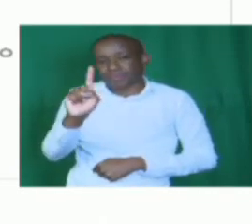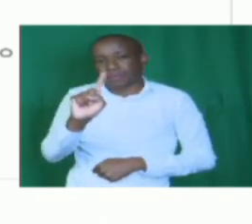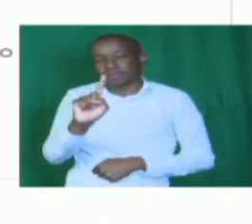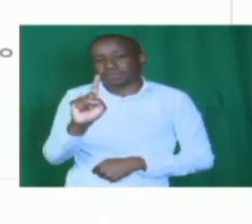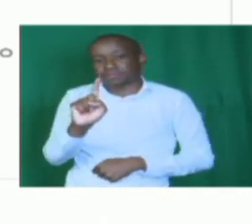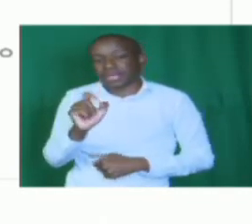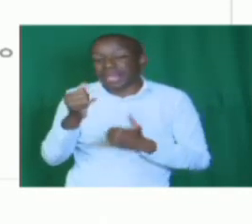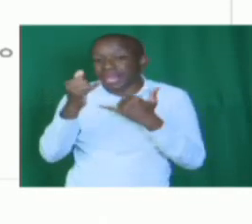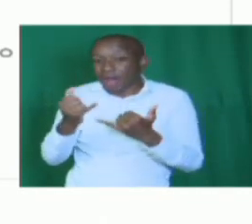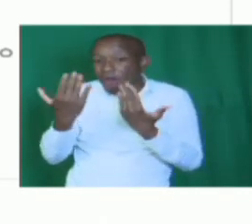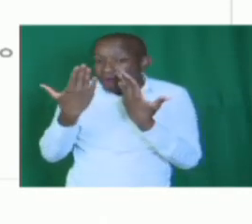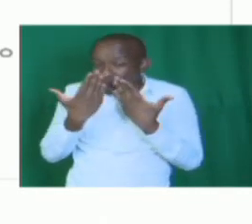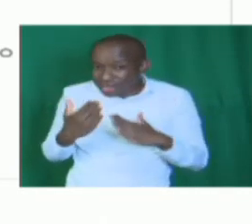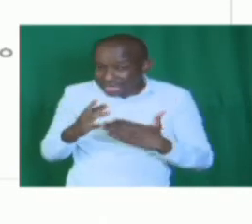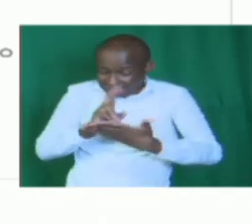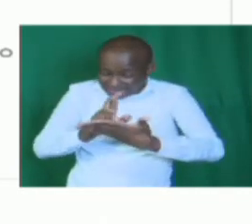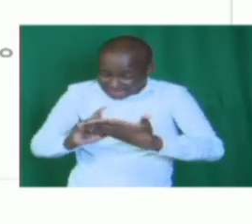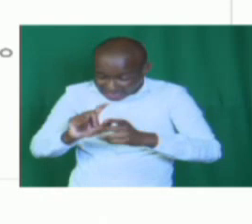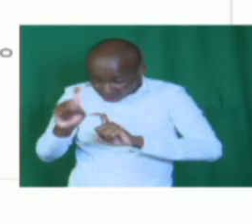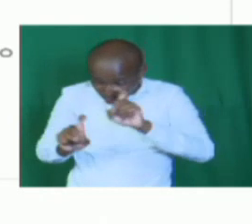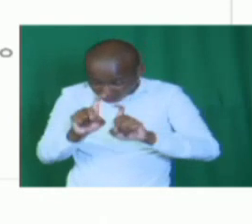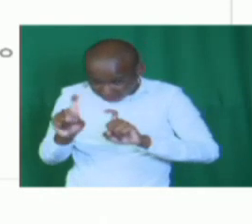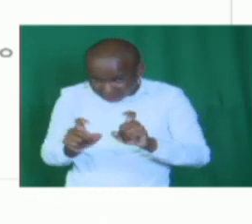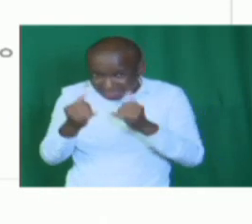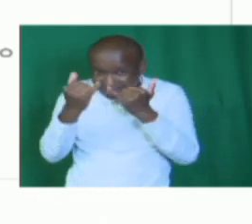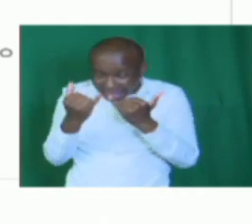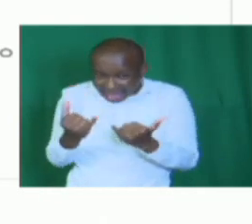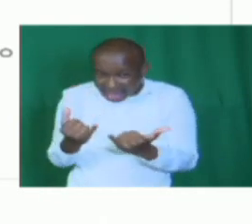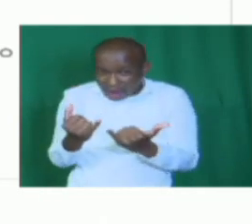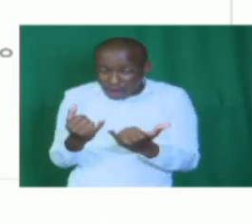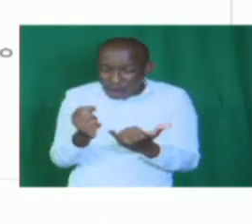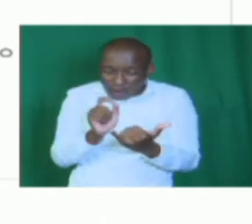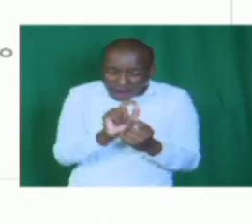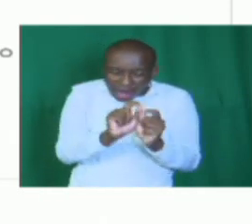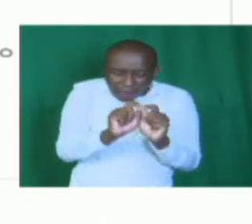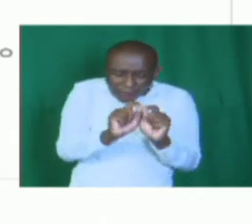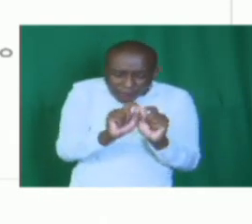do after reading the question, you then underline